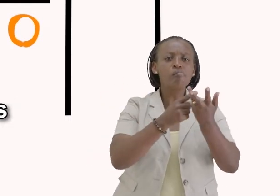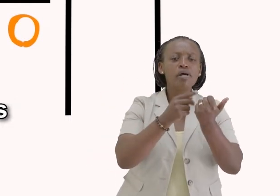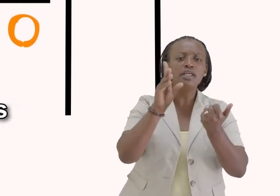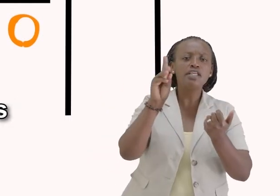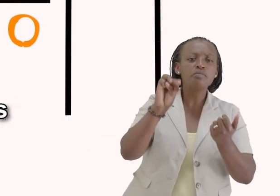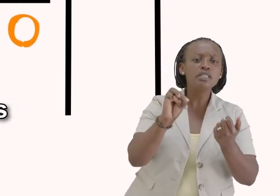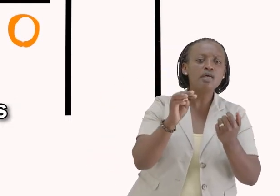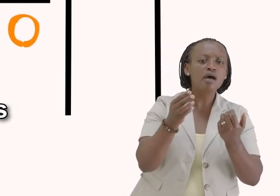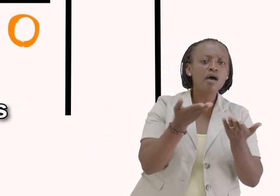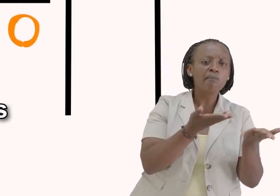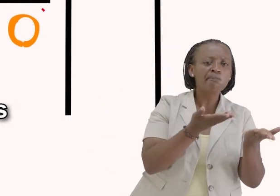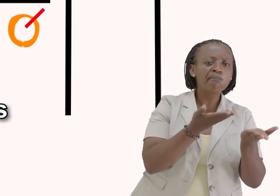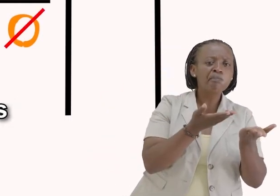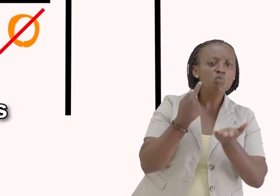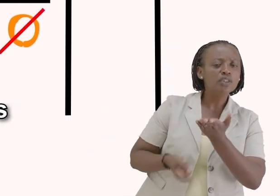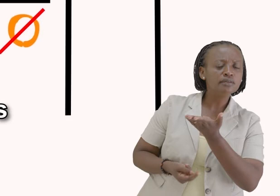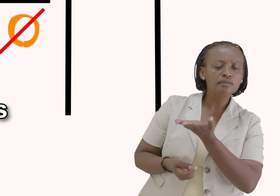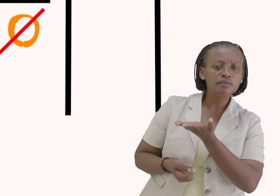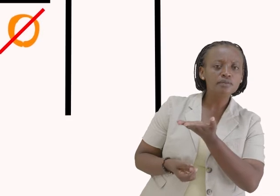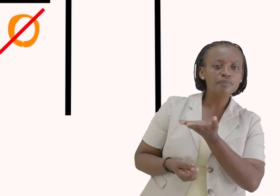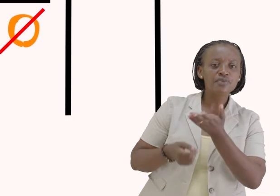many decimeters are those?